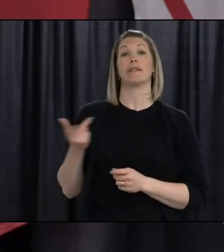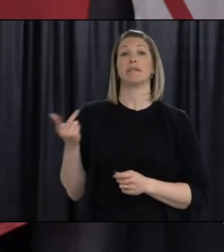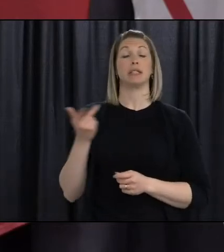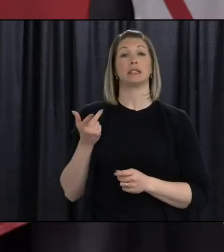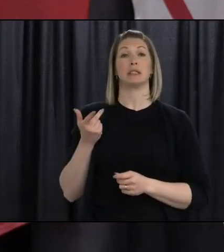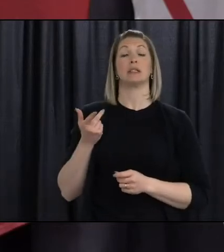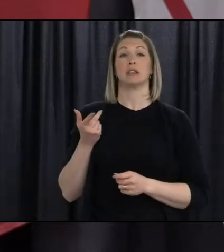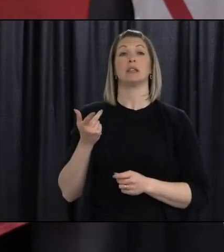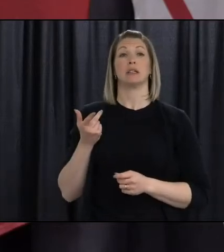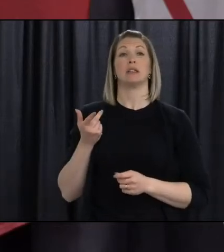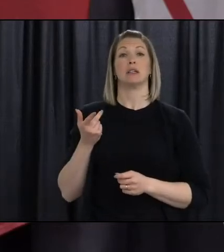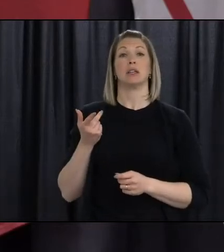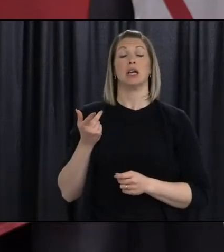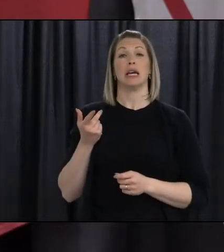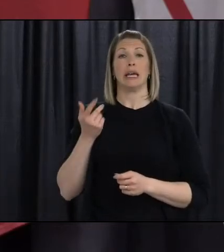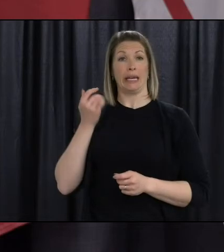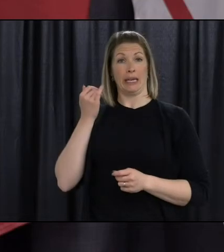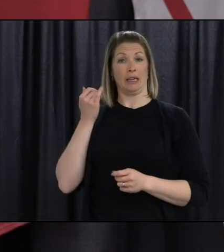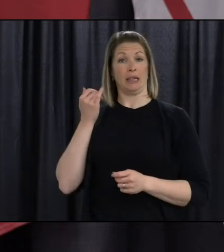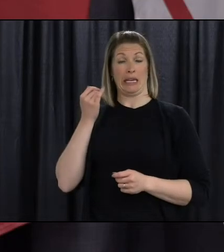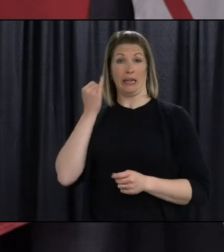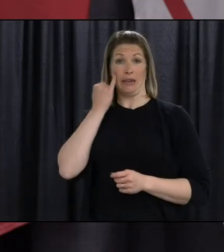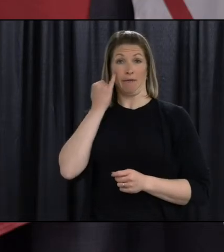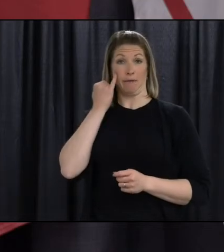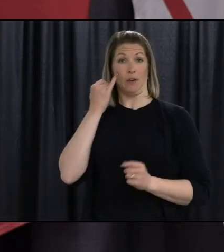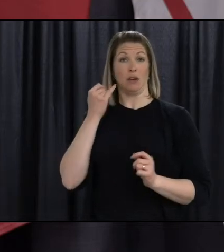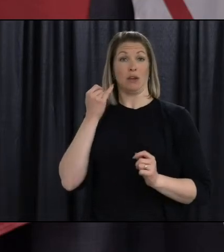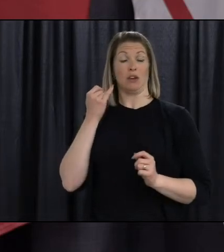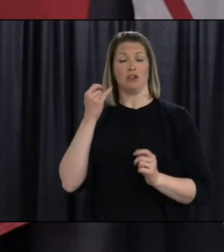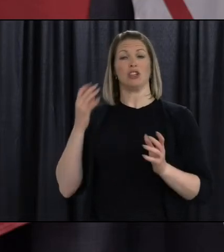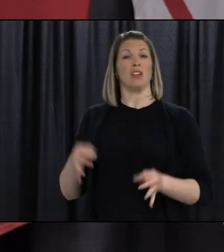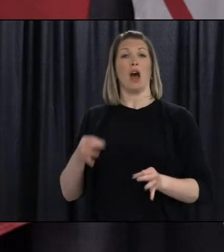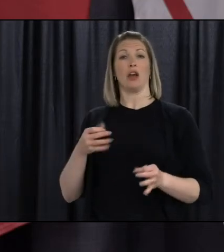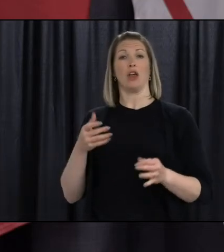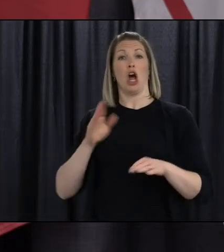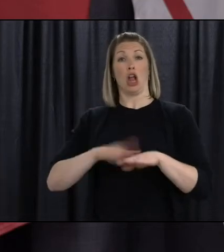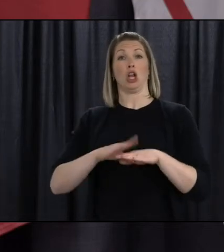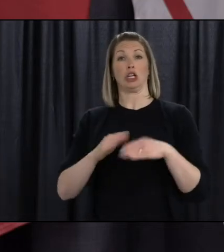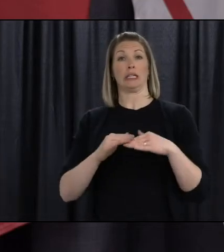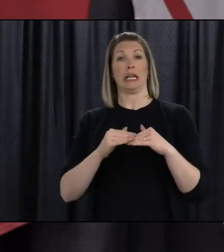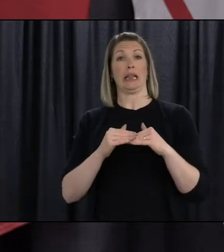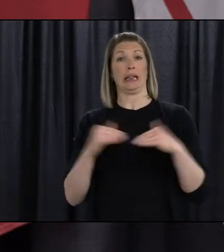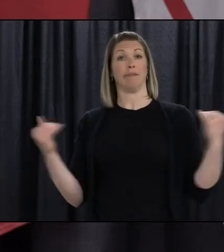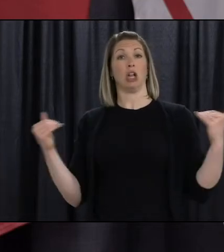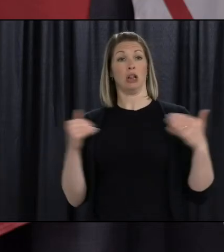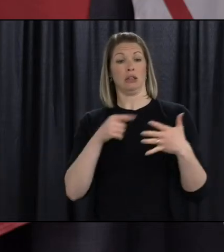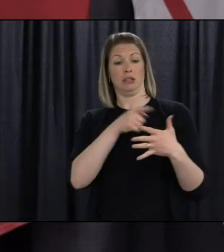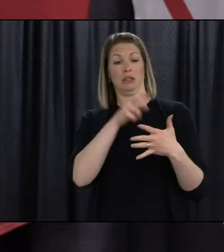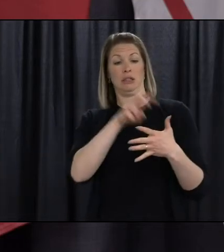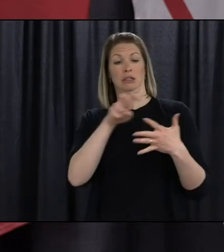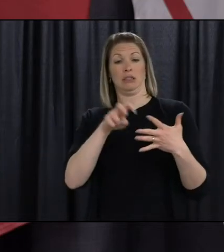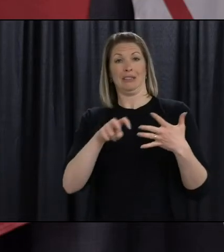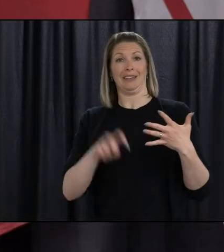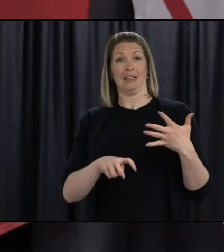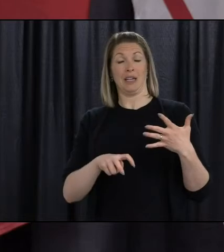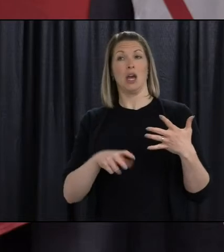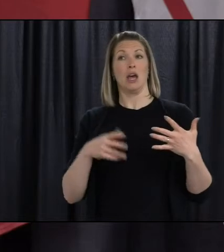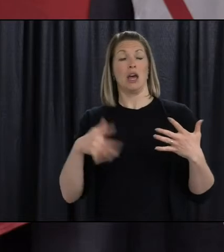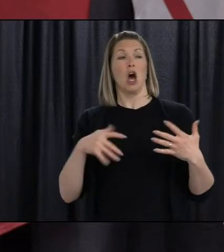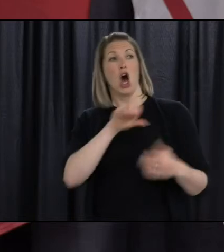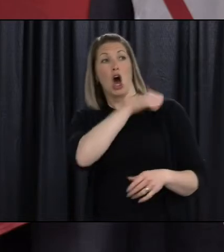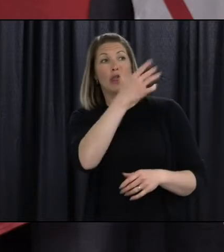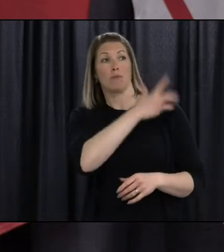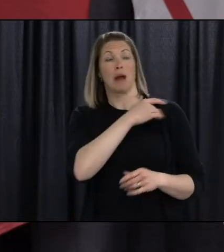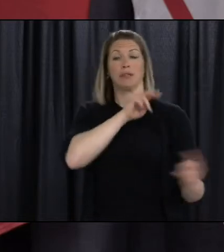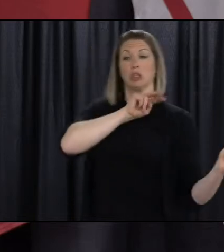fact when you just look at the alert system that's been put in place, and by the way, which has been recognized as a good system, one of the best in